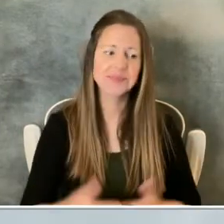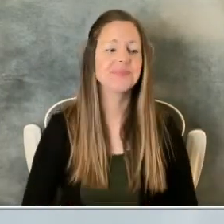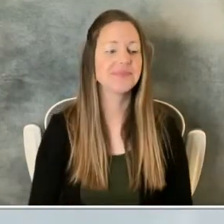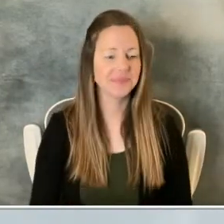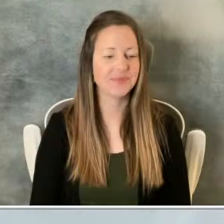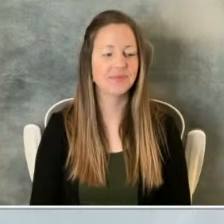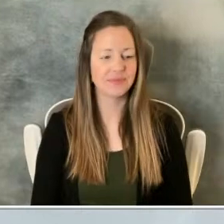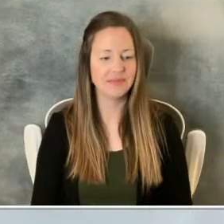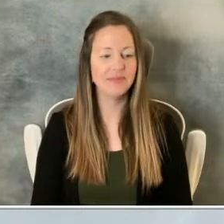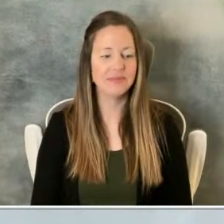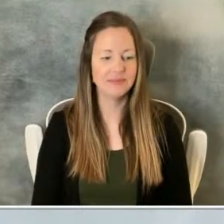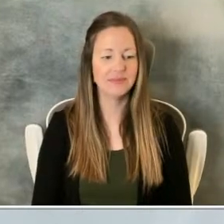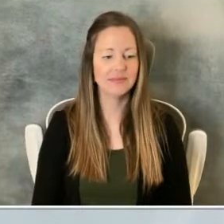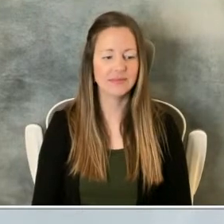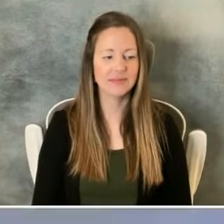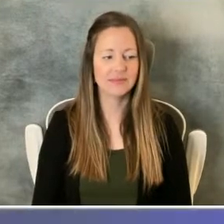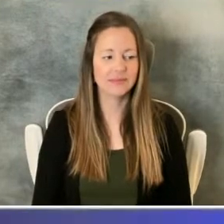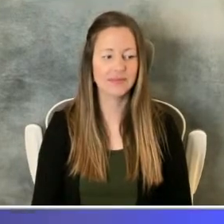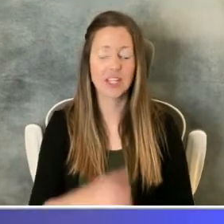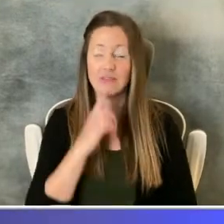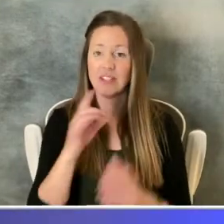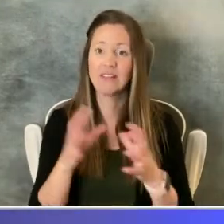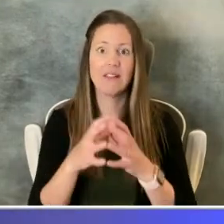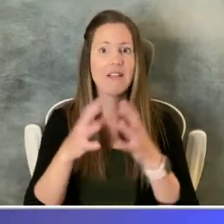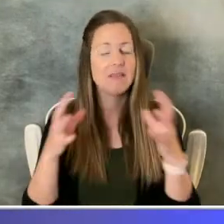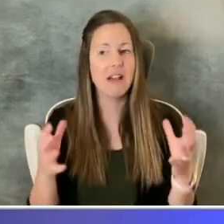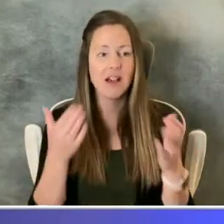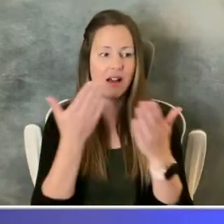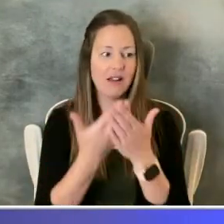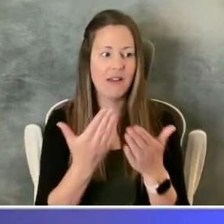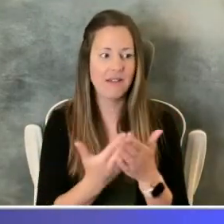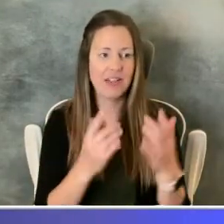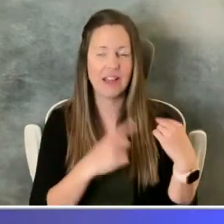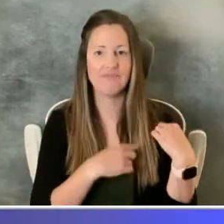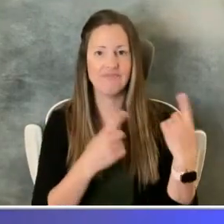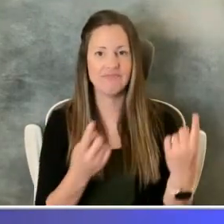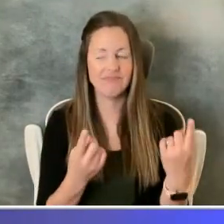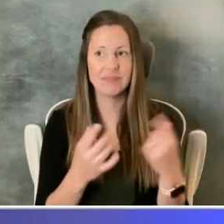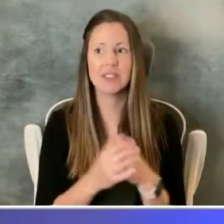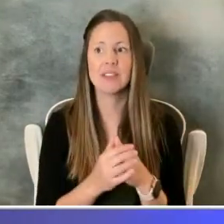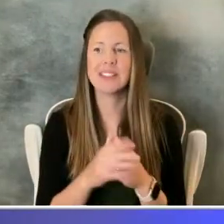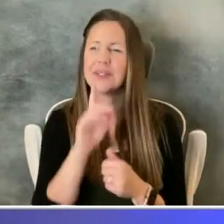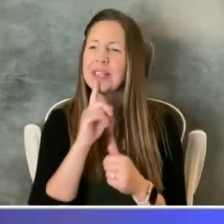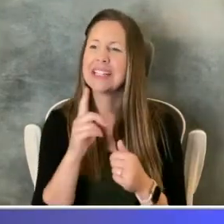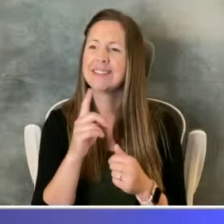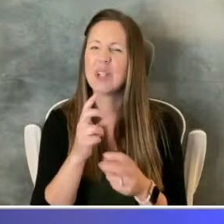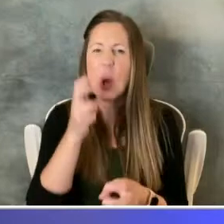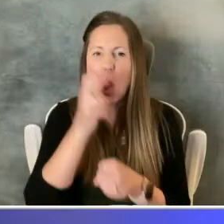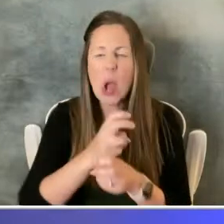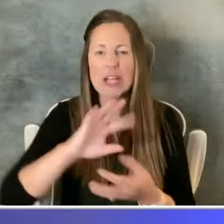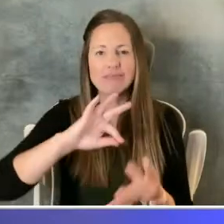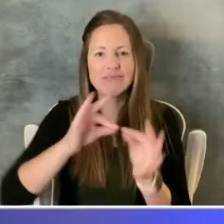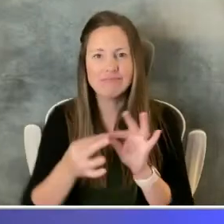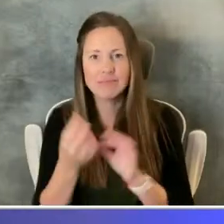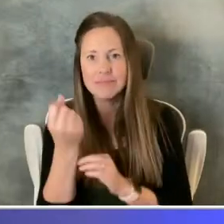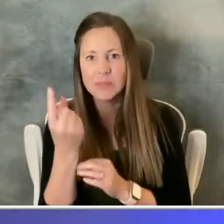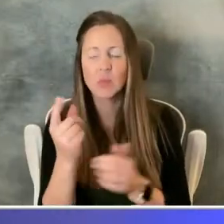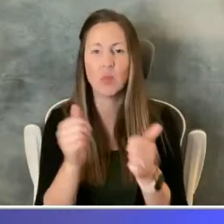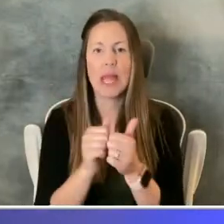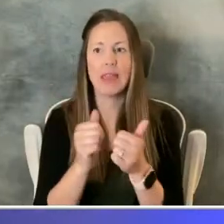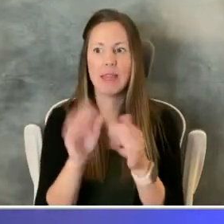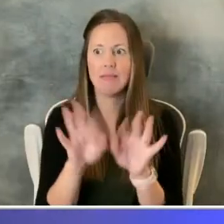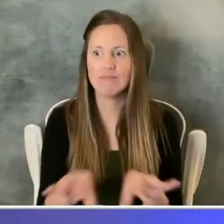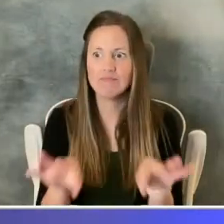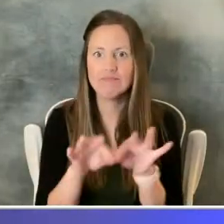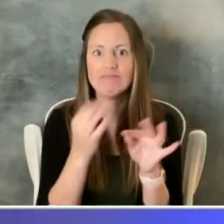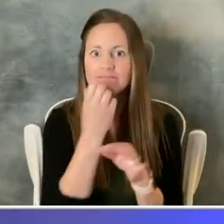been a lot of evidence over the years that has been somewhat difficult to interpret regarding the value of exercise